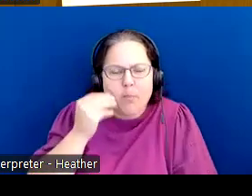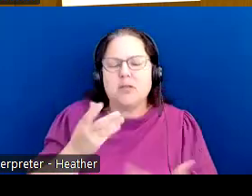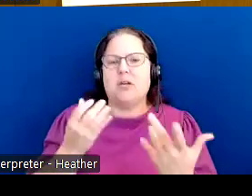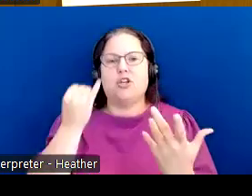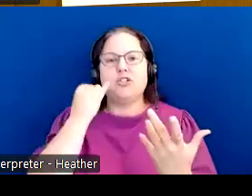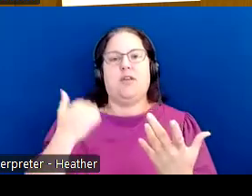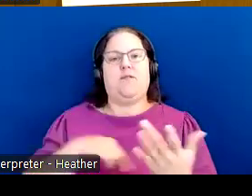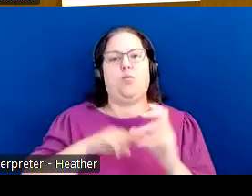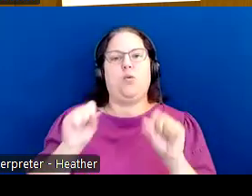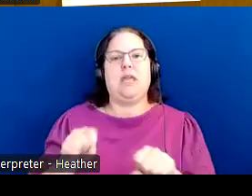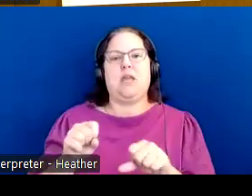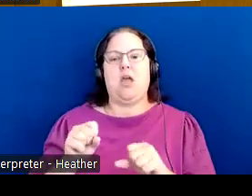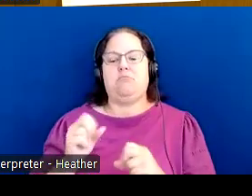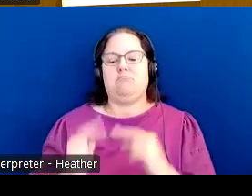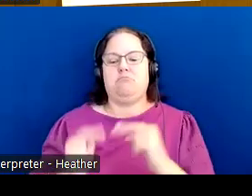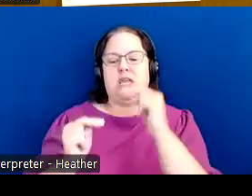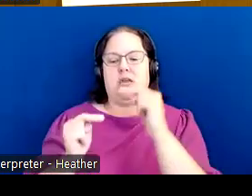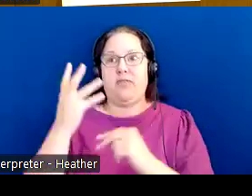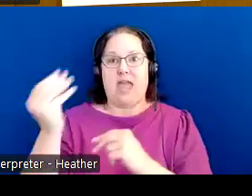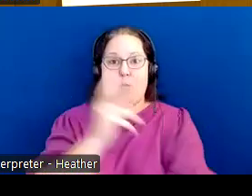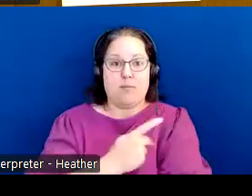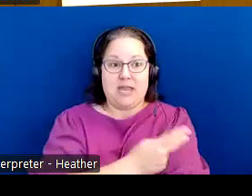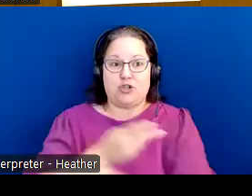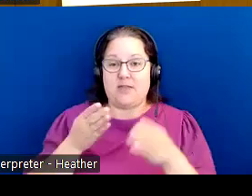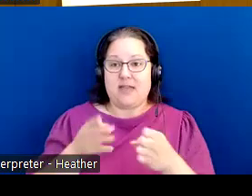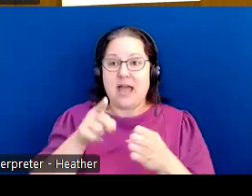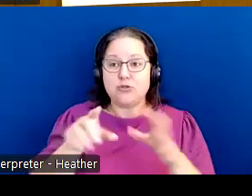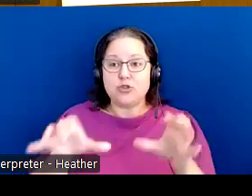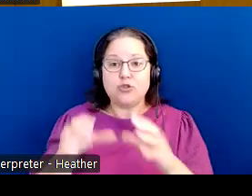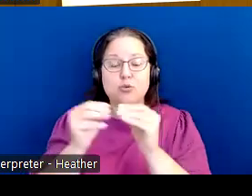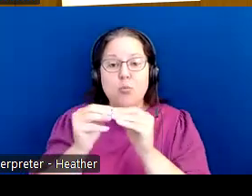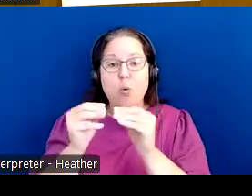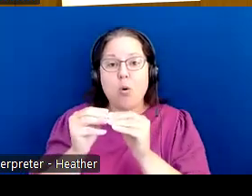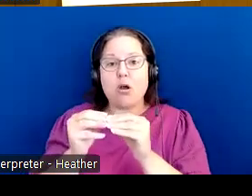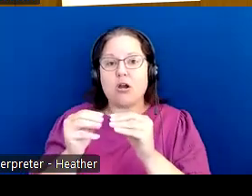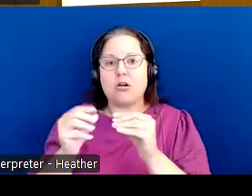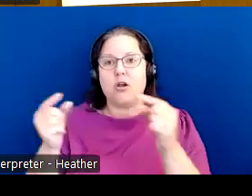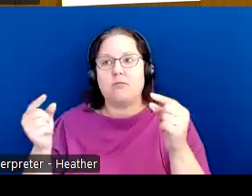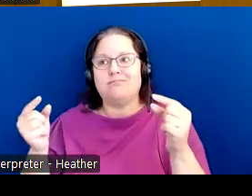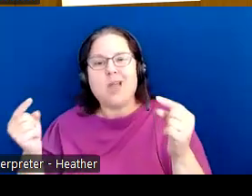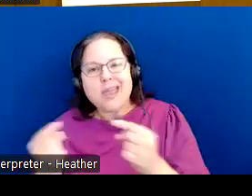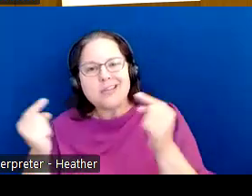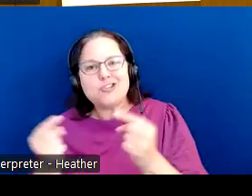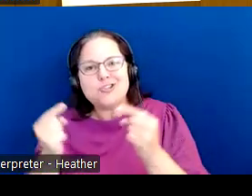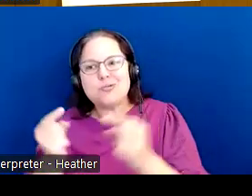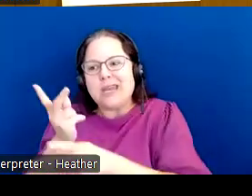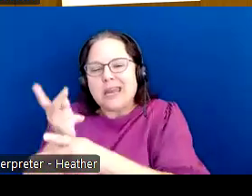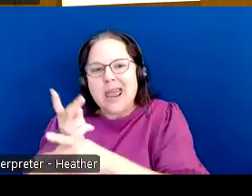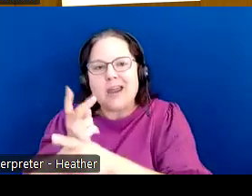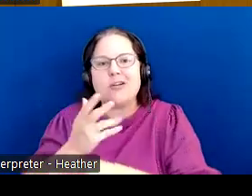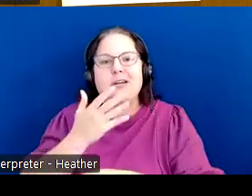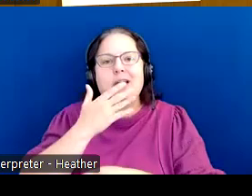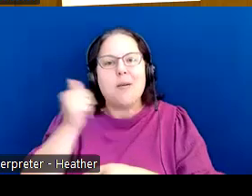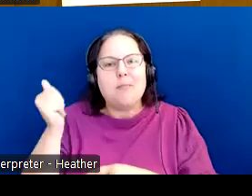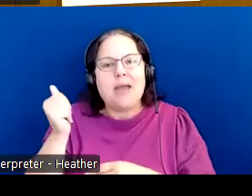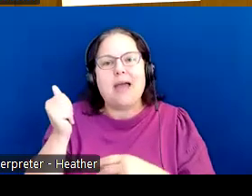build up our outpatient clinics that allow us to do larger wound cares, and better sedation and